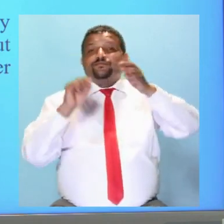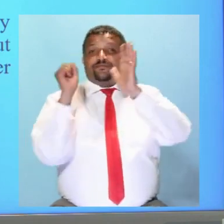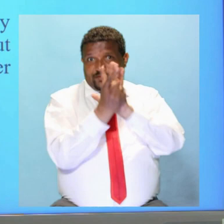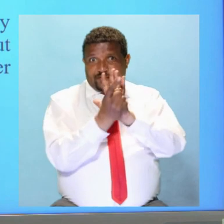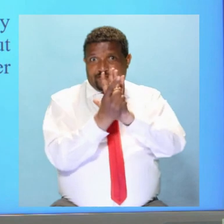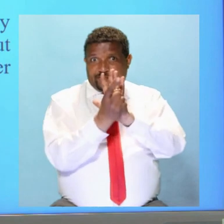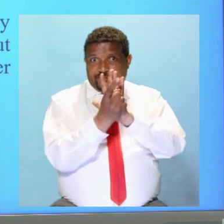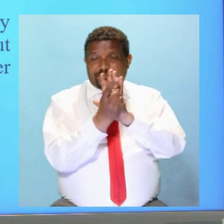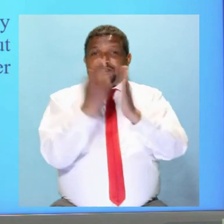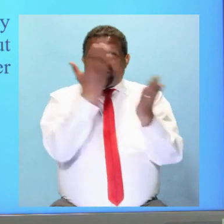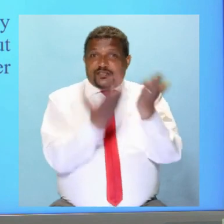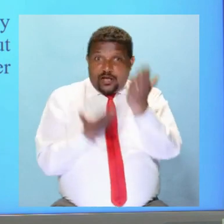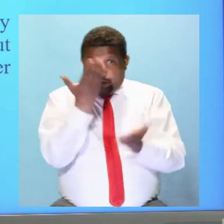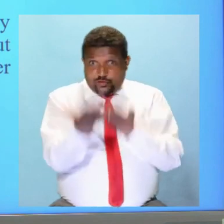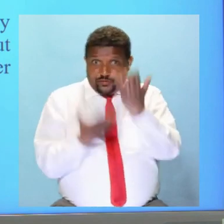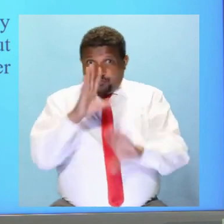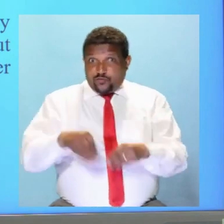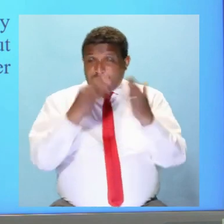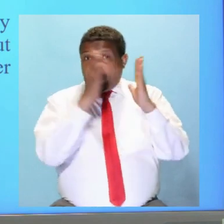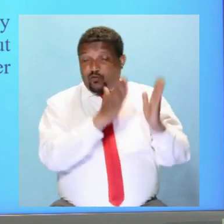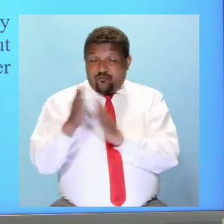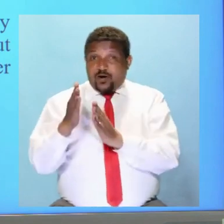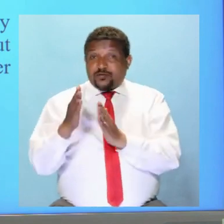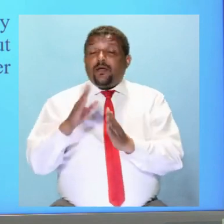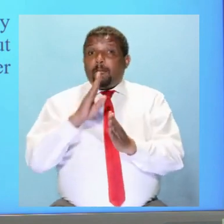provided by